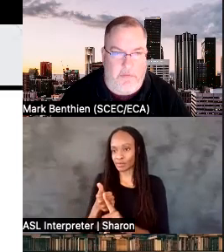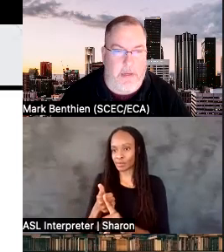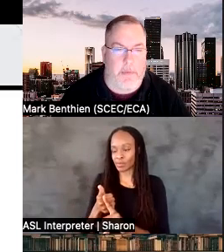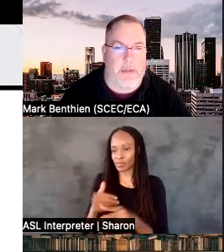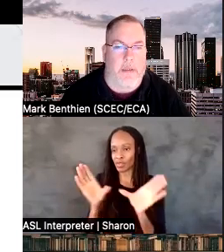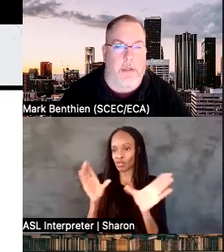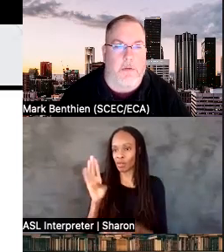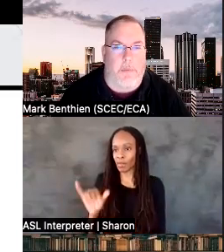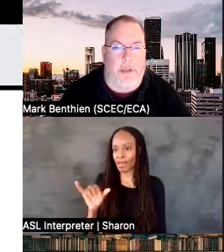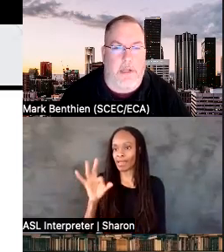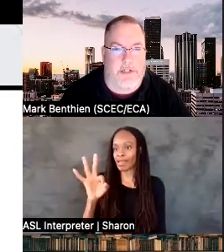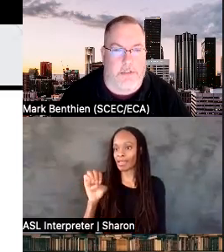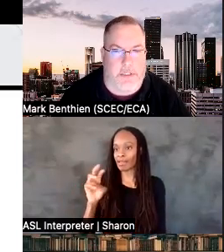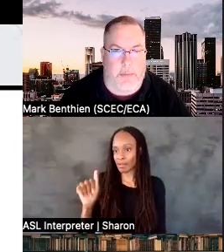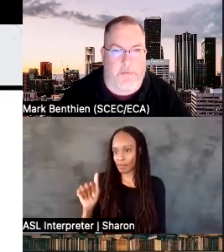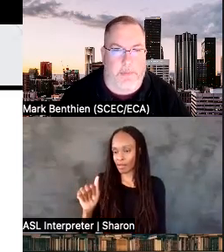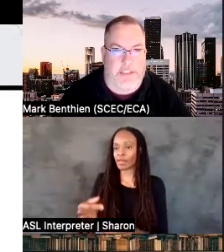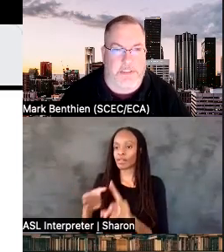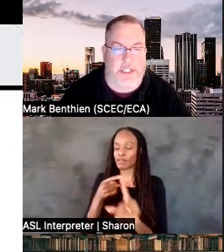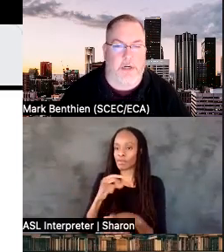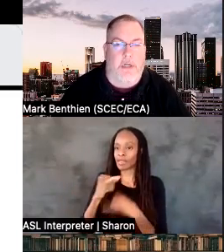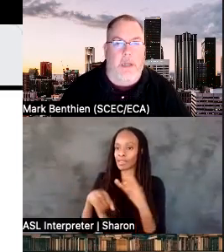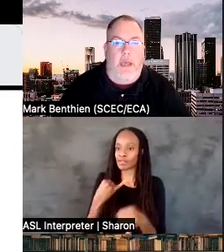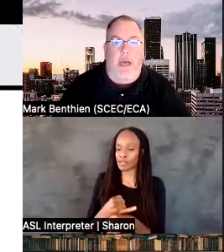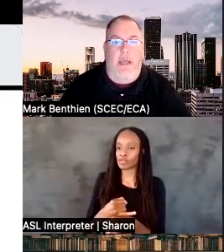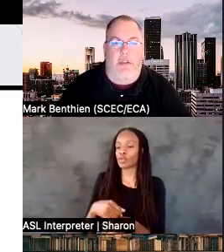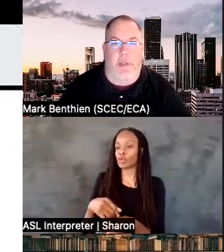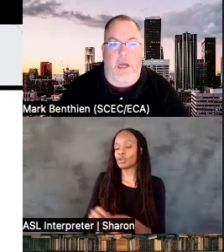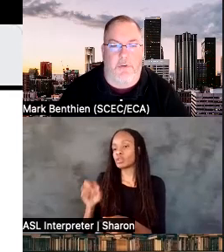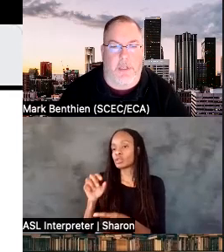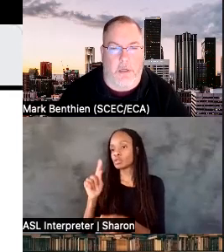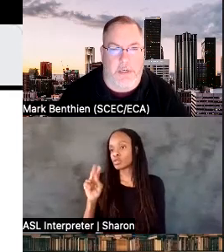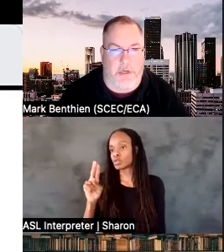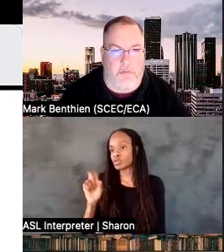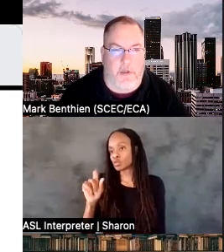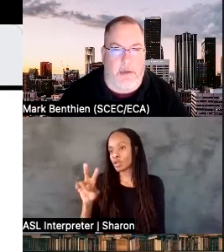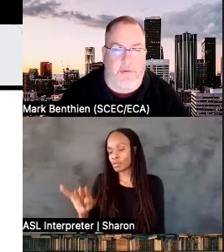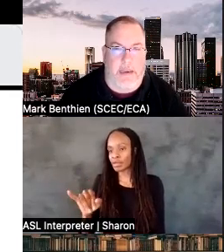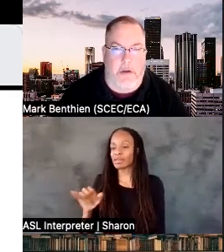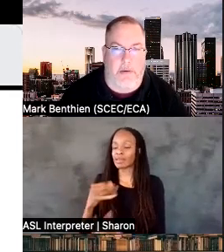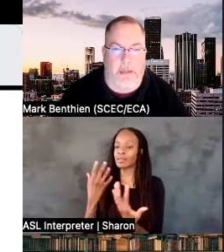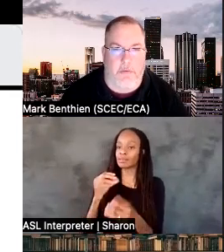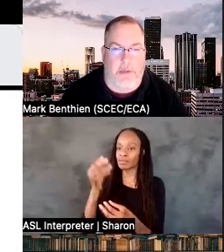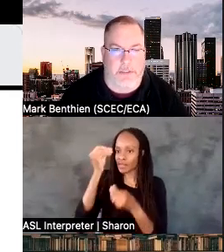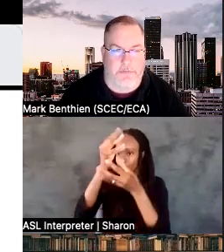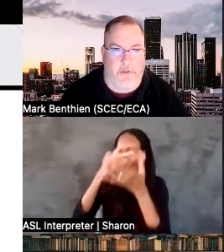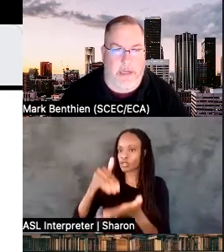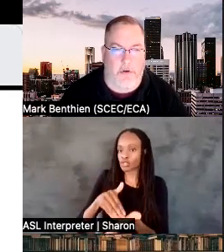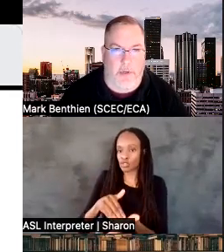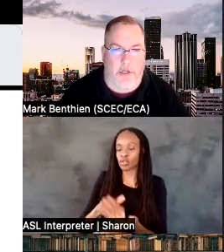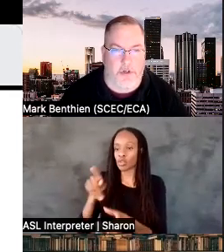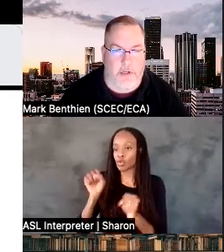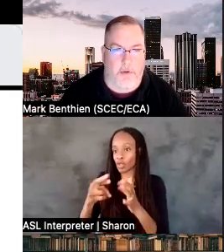certified by FEMA from the International Tsunami Information Center, and it's being offered in Long Beach. You can find out and register for